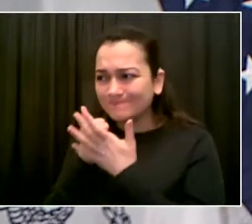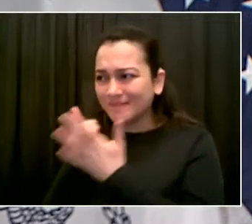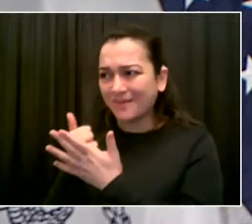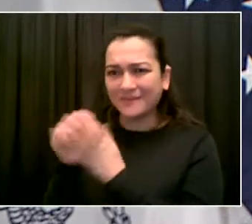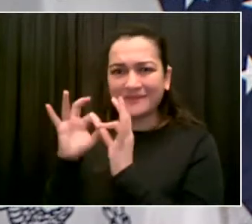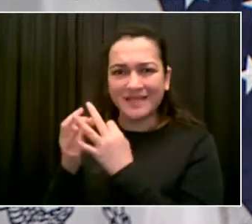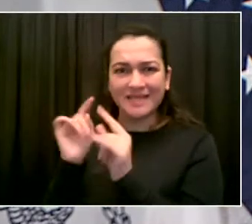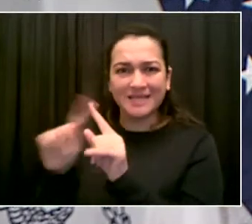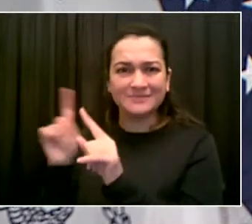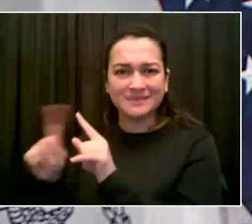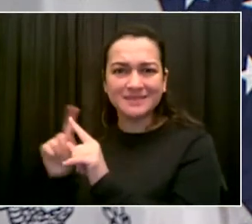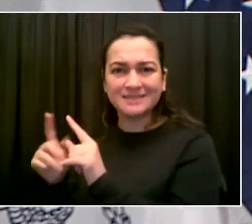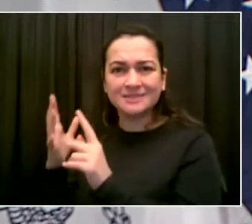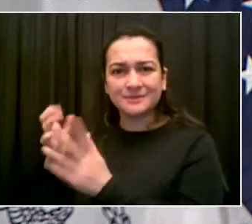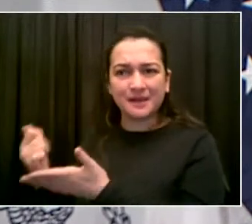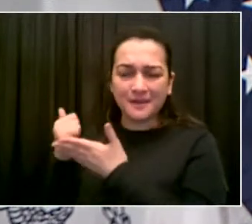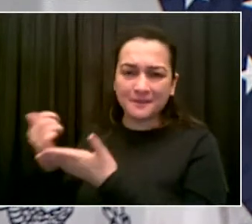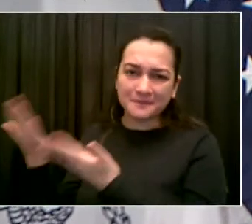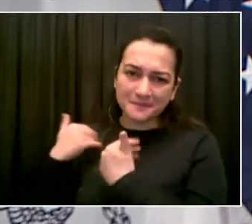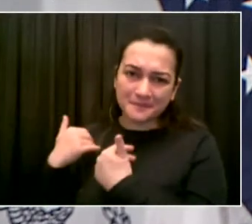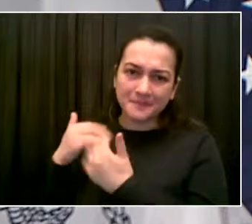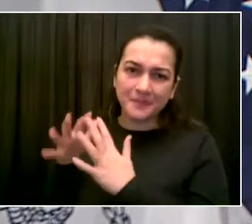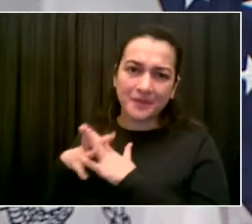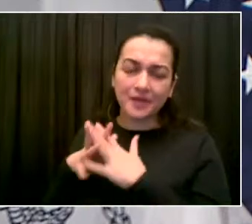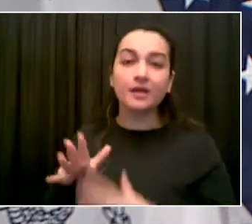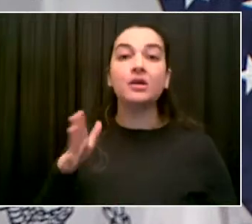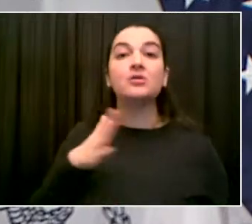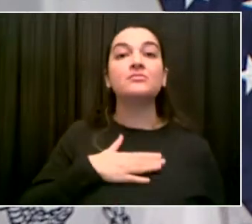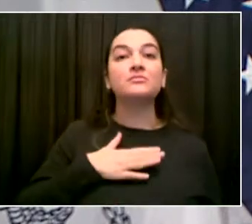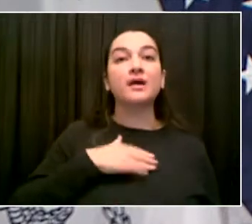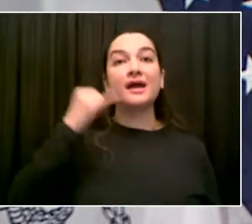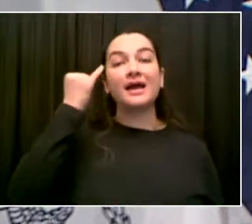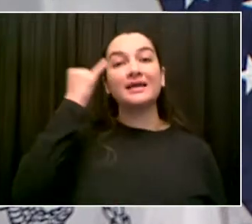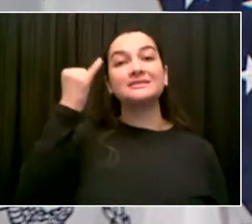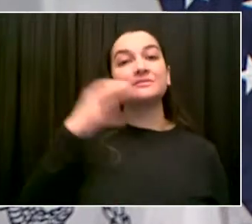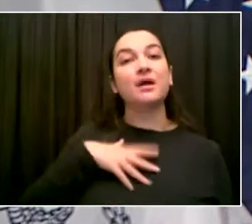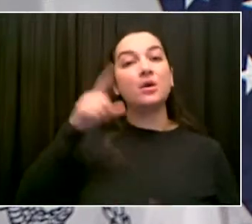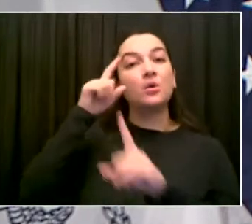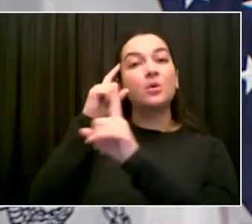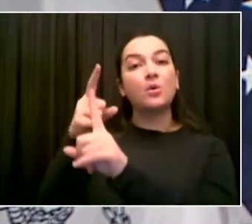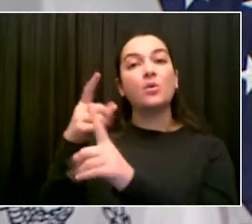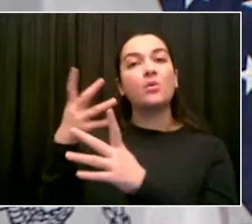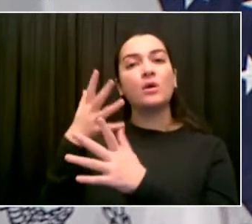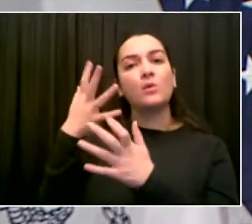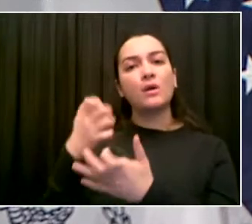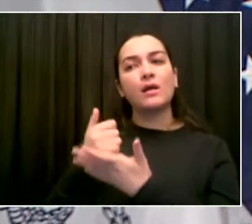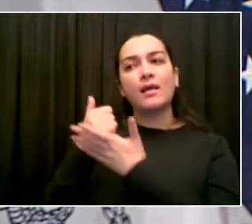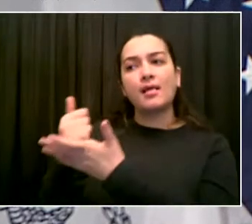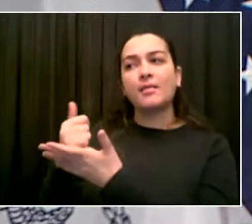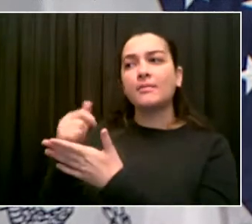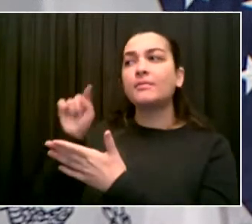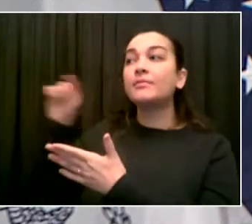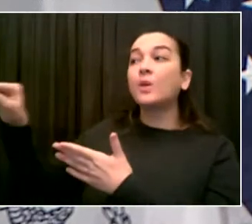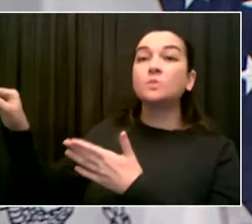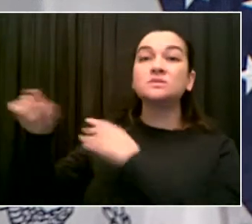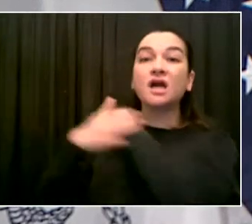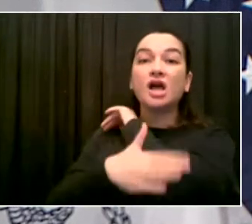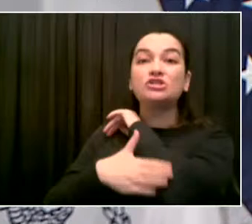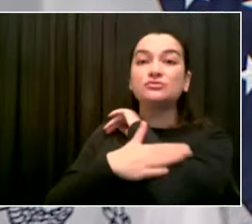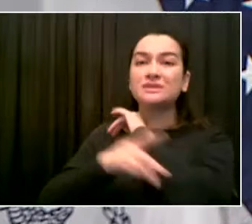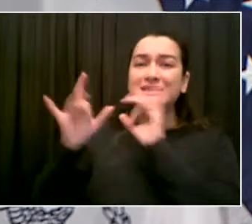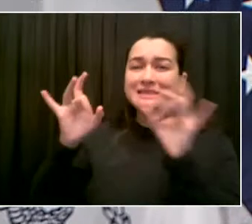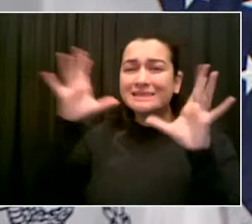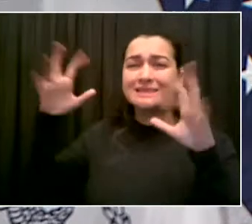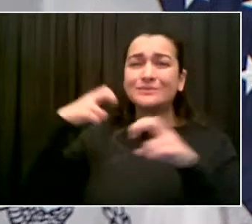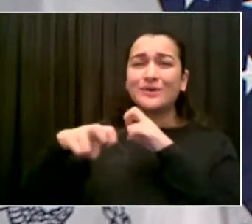time to do that. Okay, everyone, as we conclude, I just want to offer a thanks because